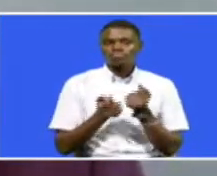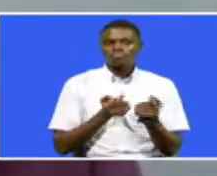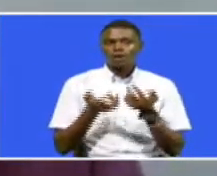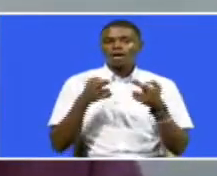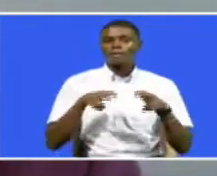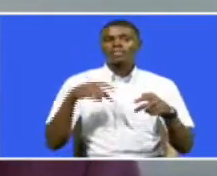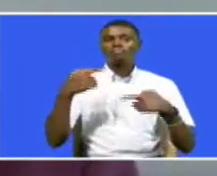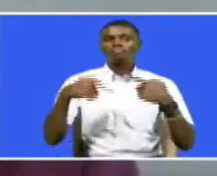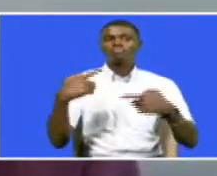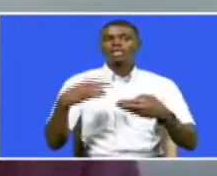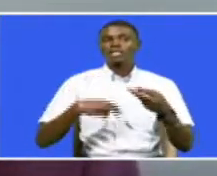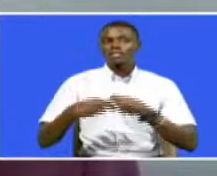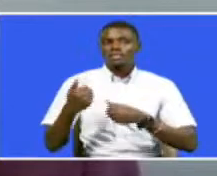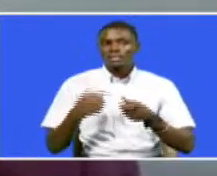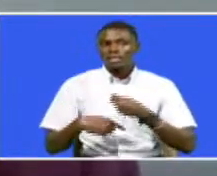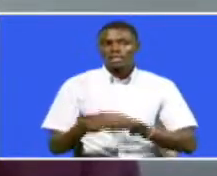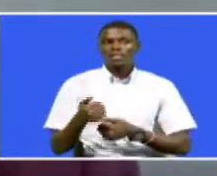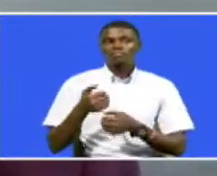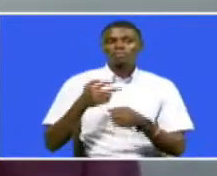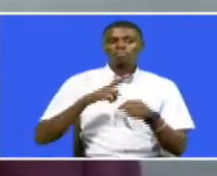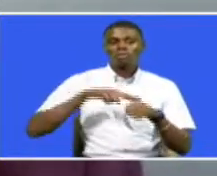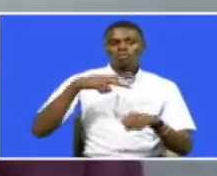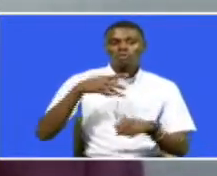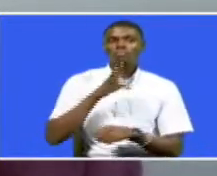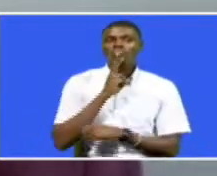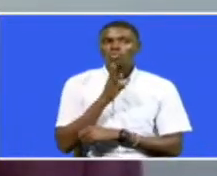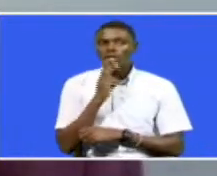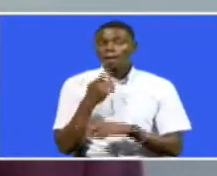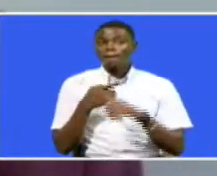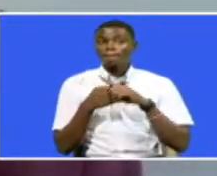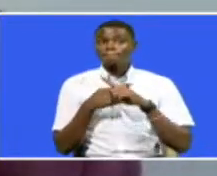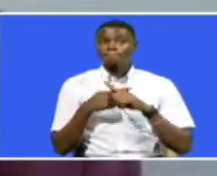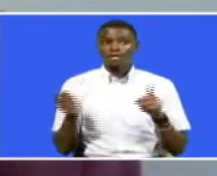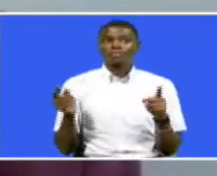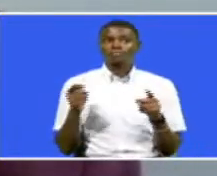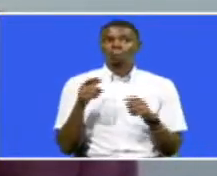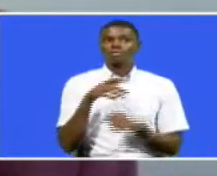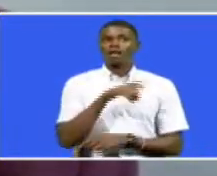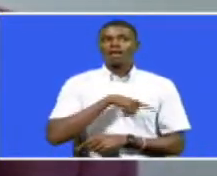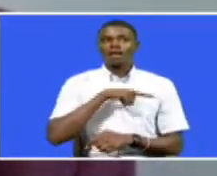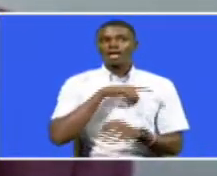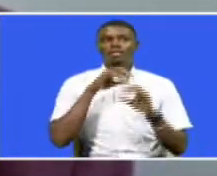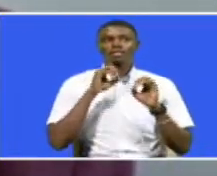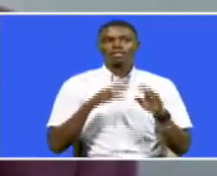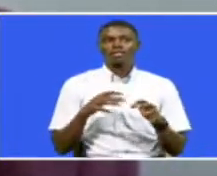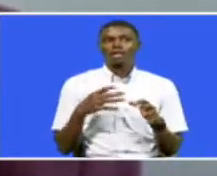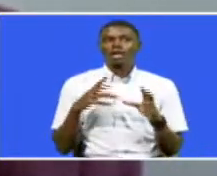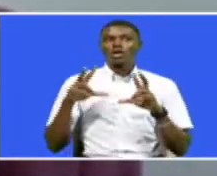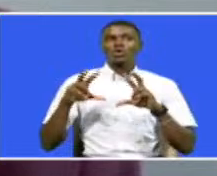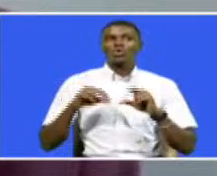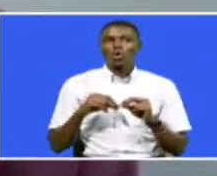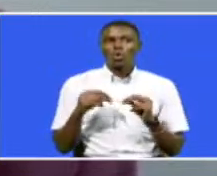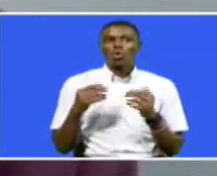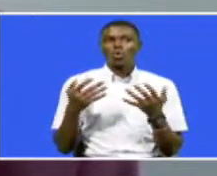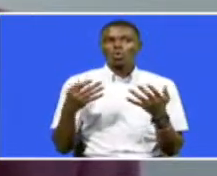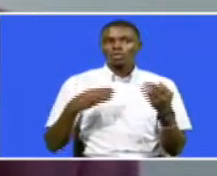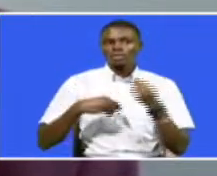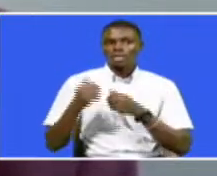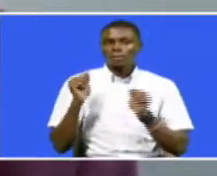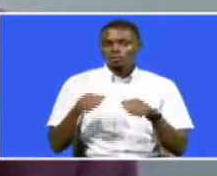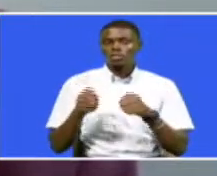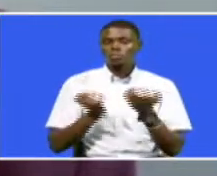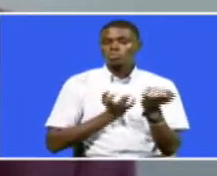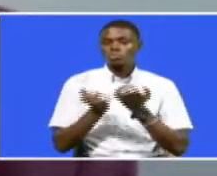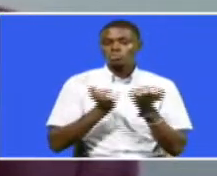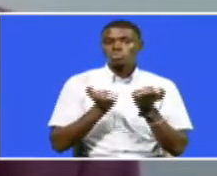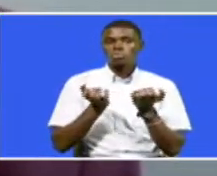business, selling refreshment. But it is quite unfortunate that there are no states where they can do their business